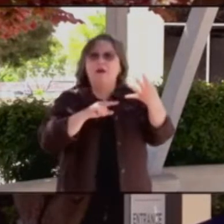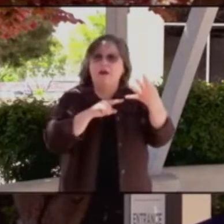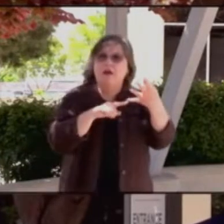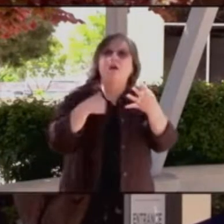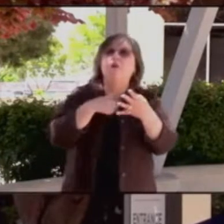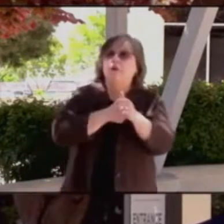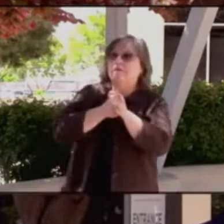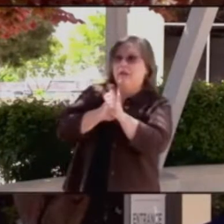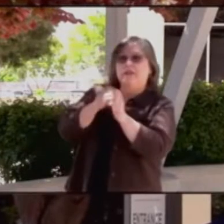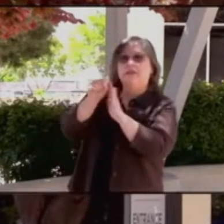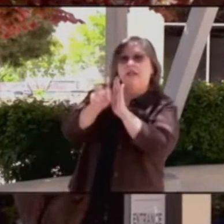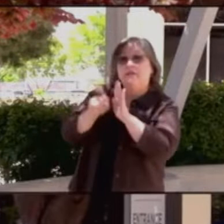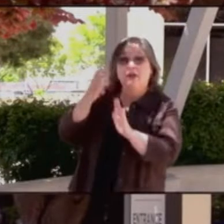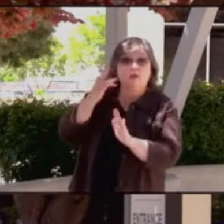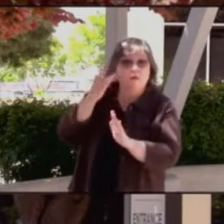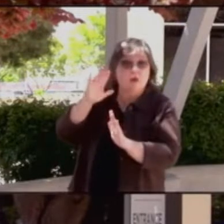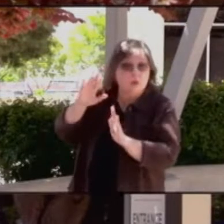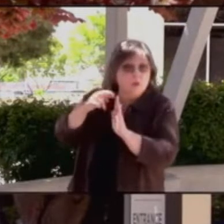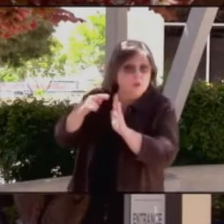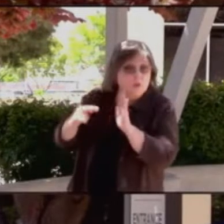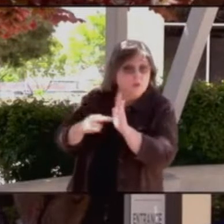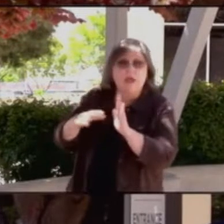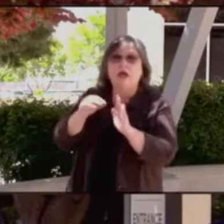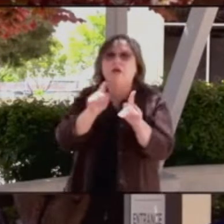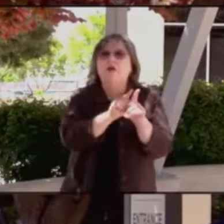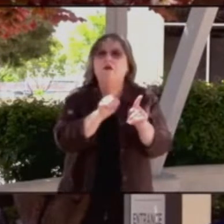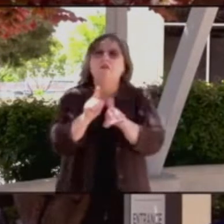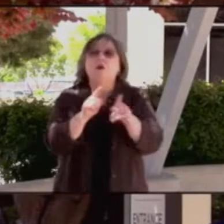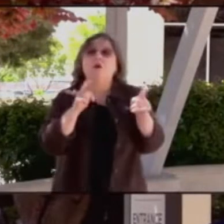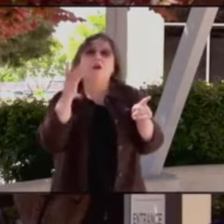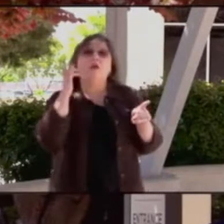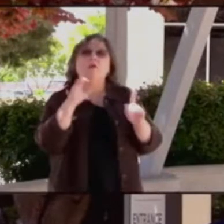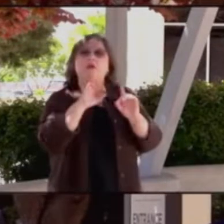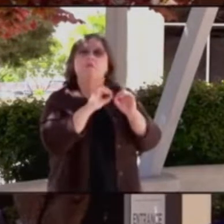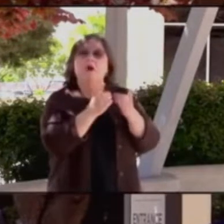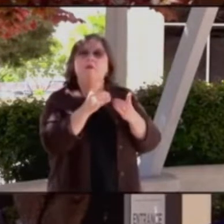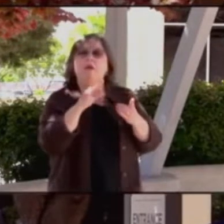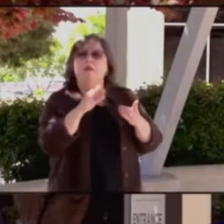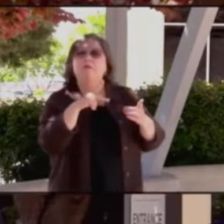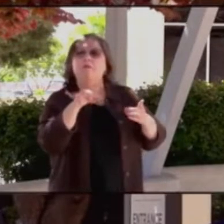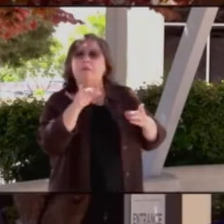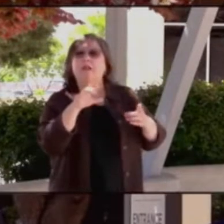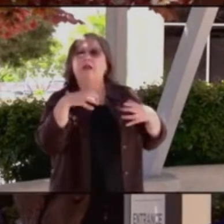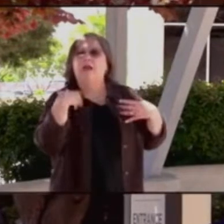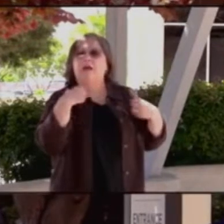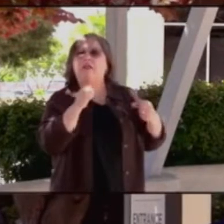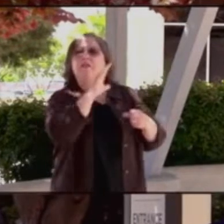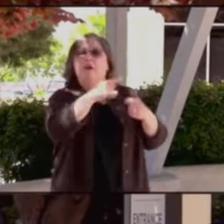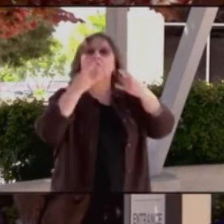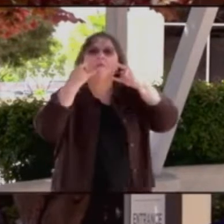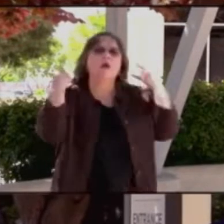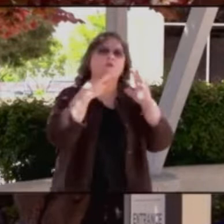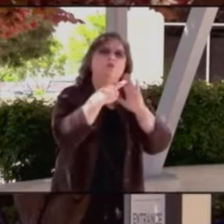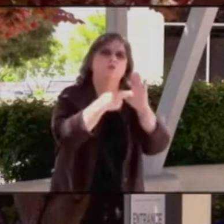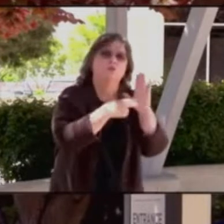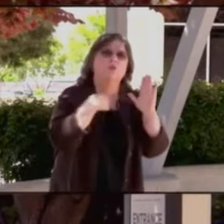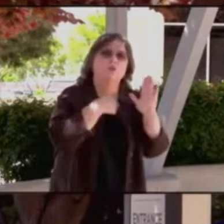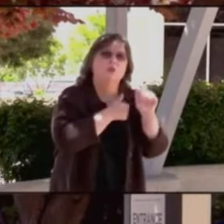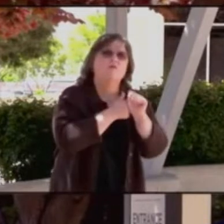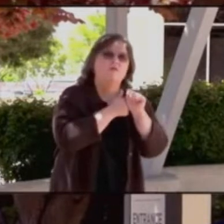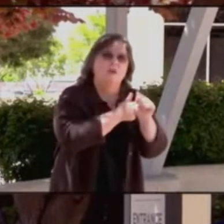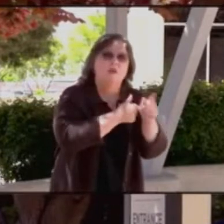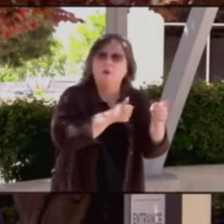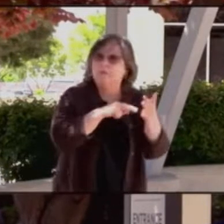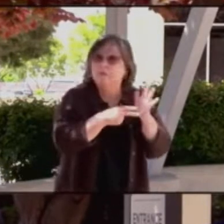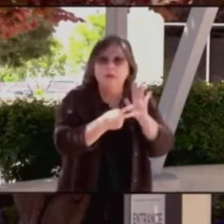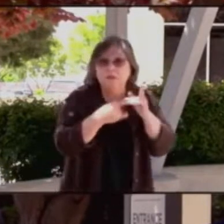following the California Department of Public Health's masking rules, which means that for now, we'll all generally continue wearing